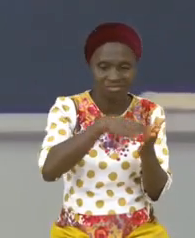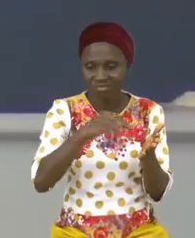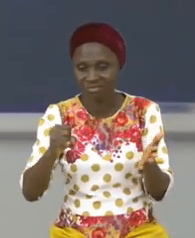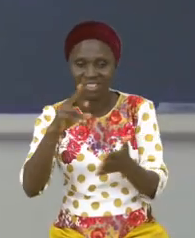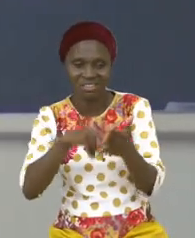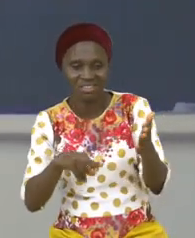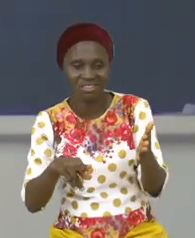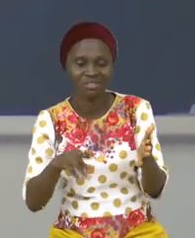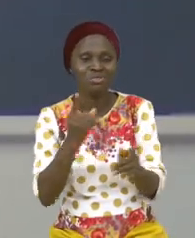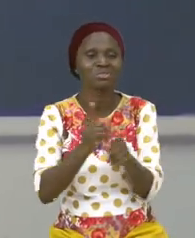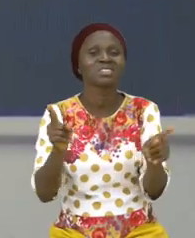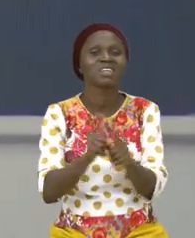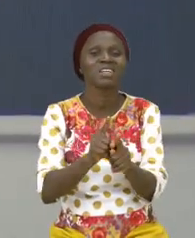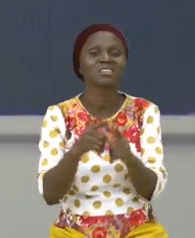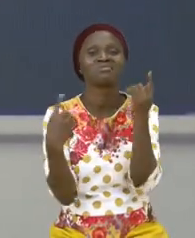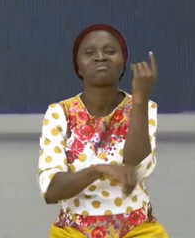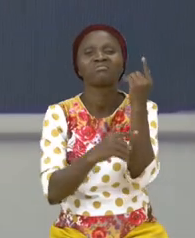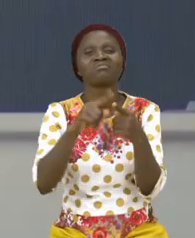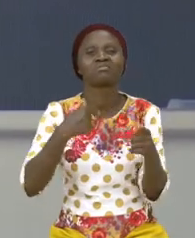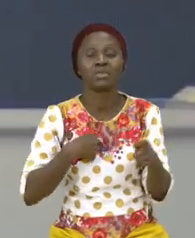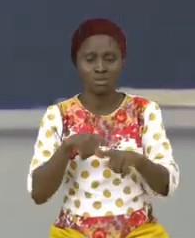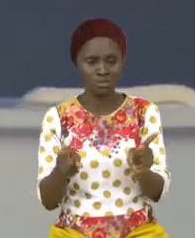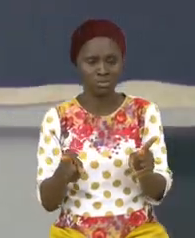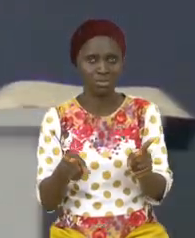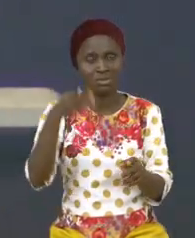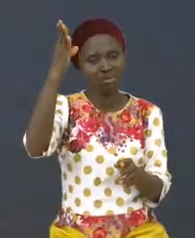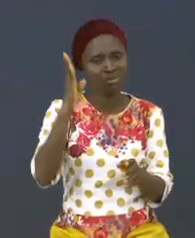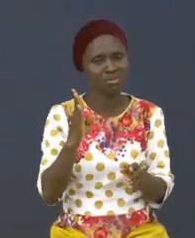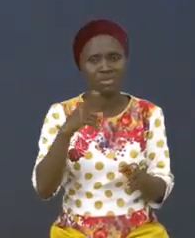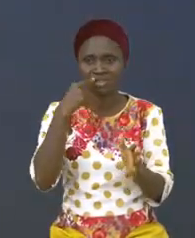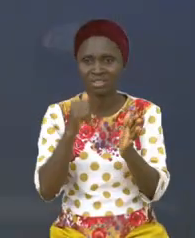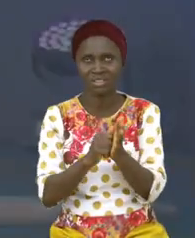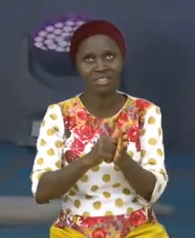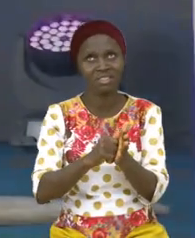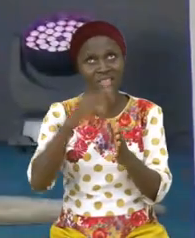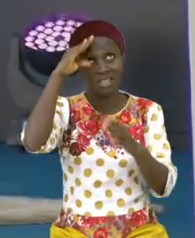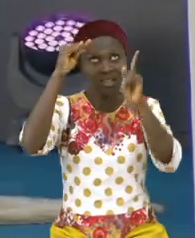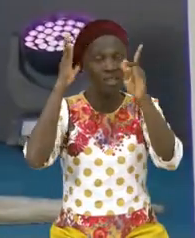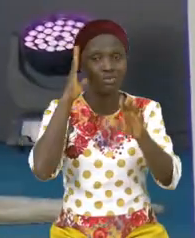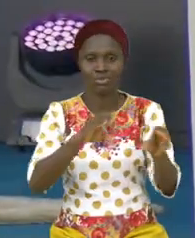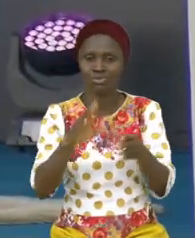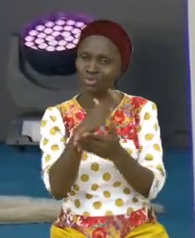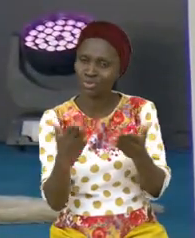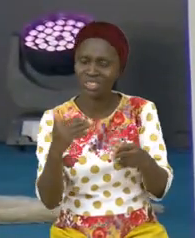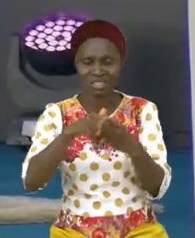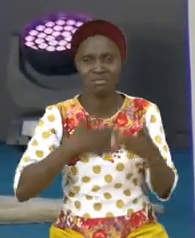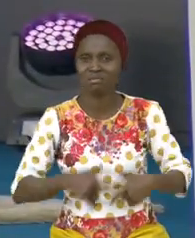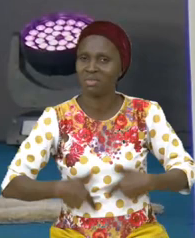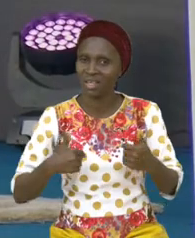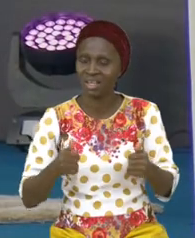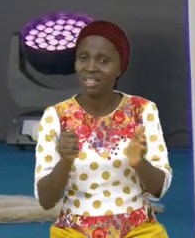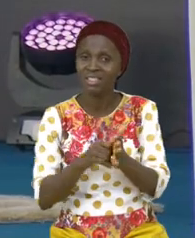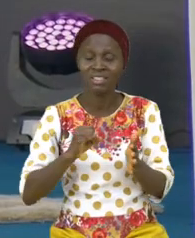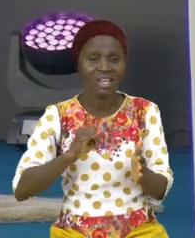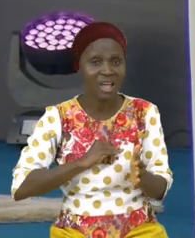punishment. But God said he will do something in my life that I